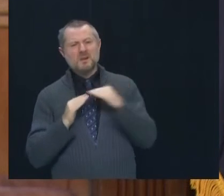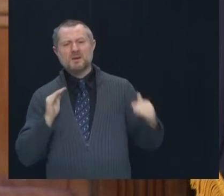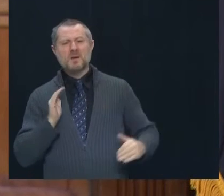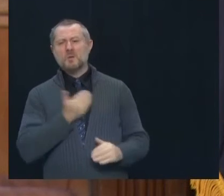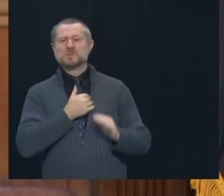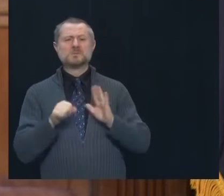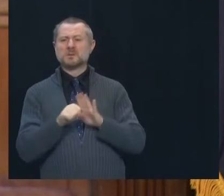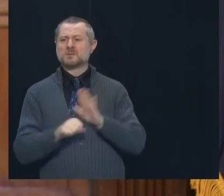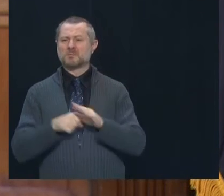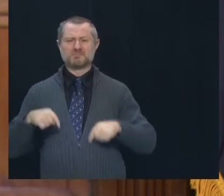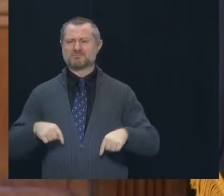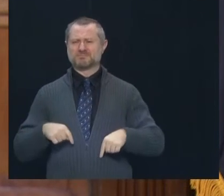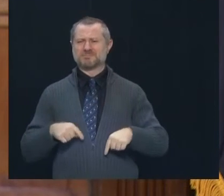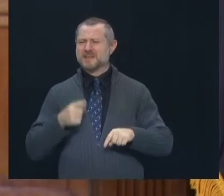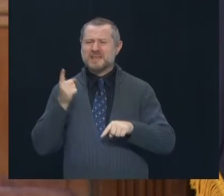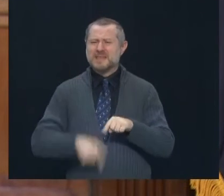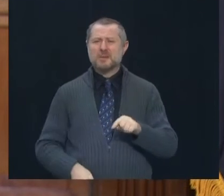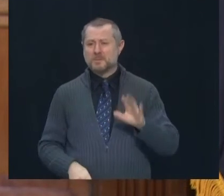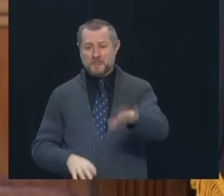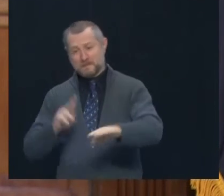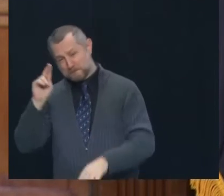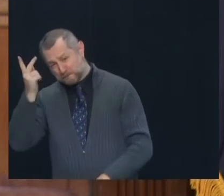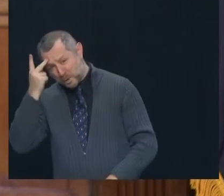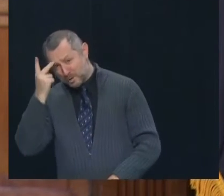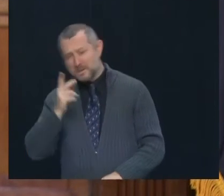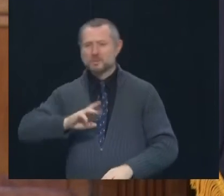number. I don't care what your political motivation.